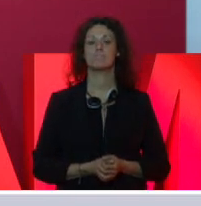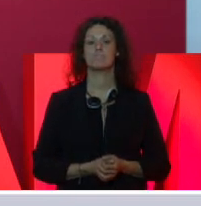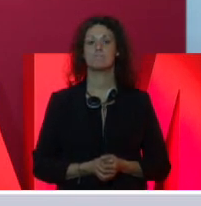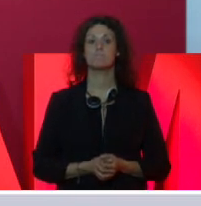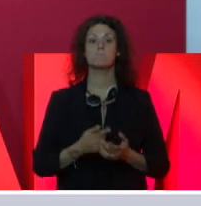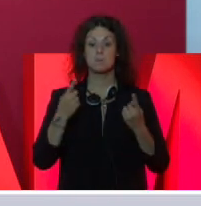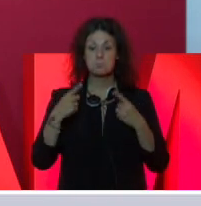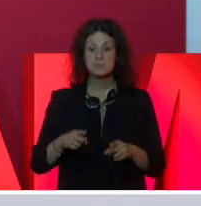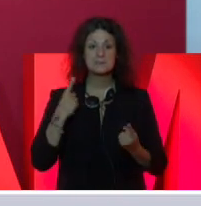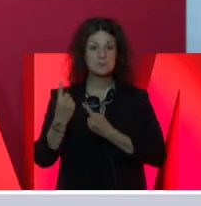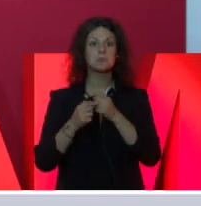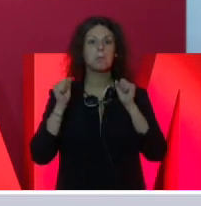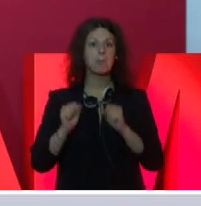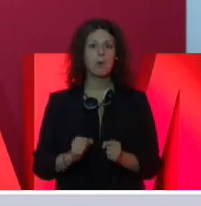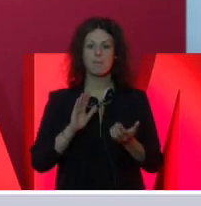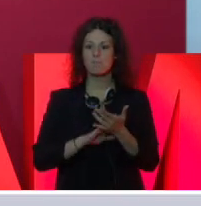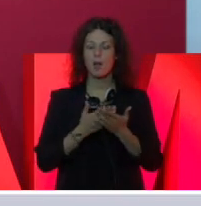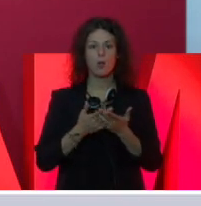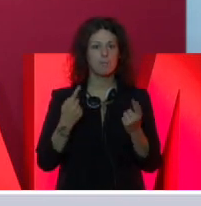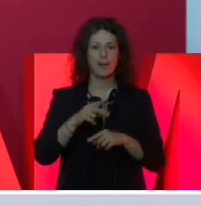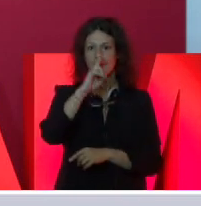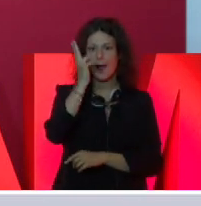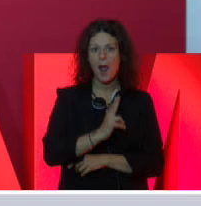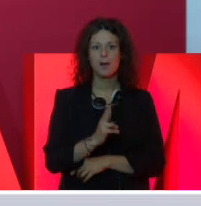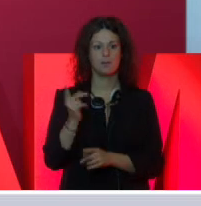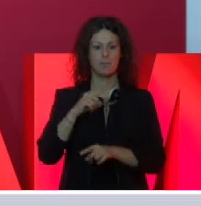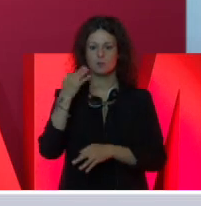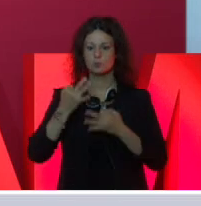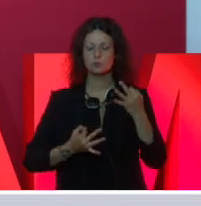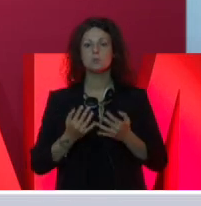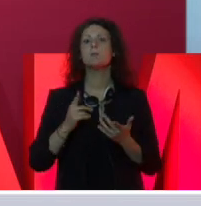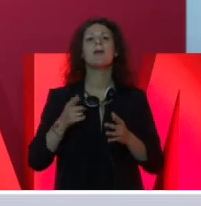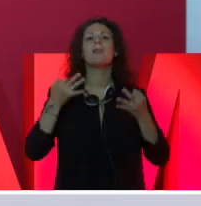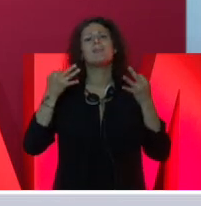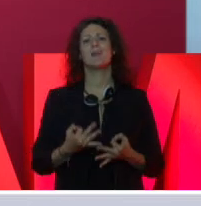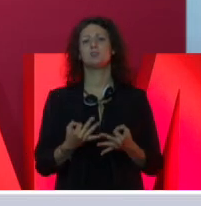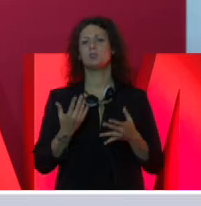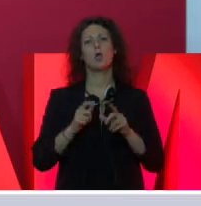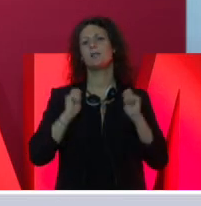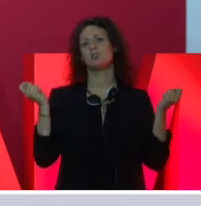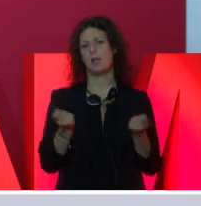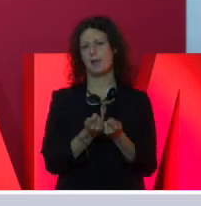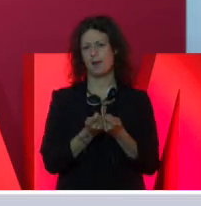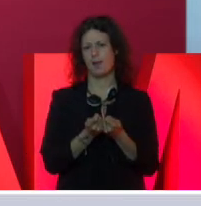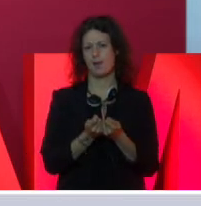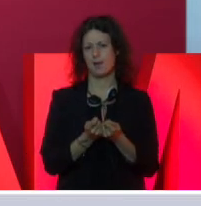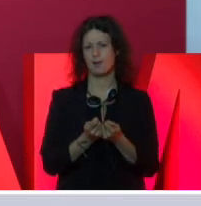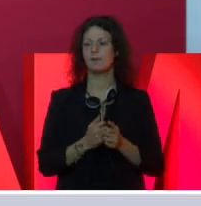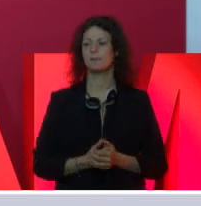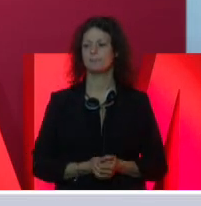to art competitions, judicial decisions, our own decisions, human decisions.